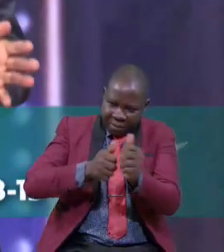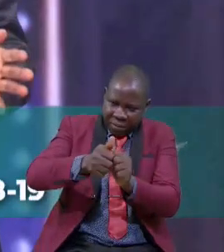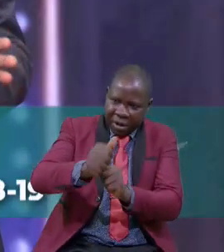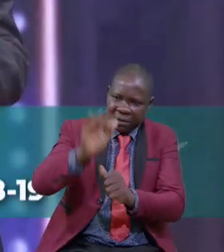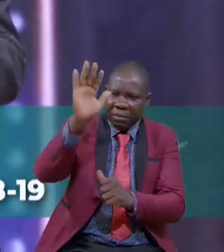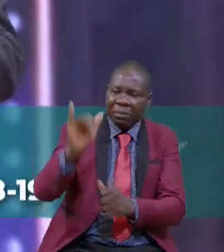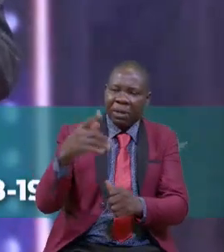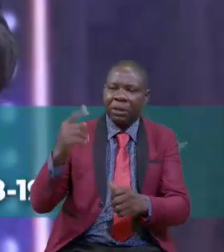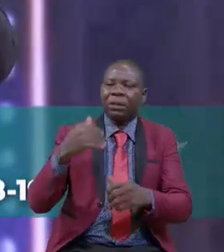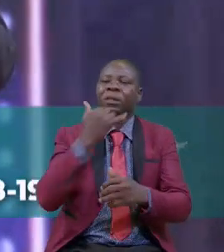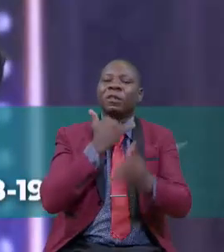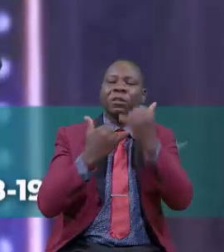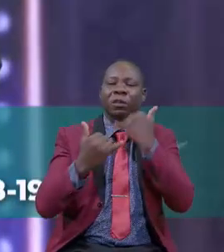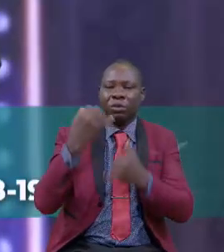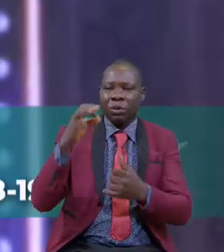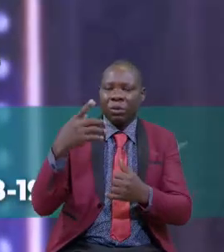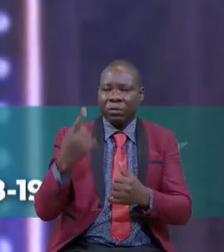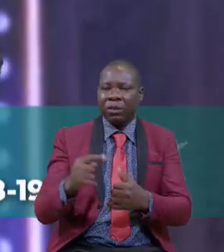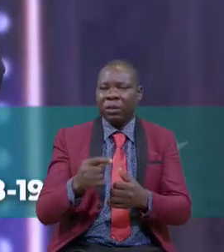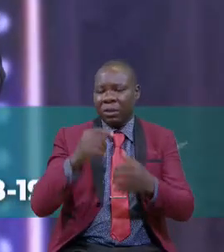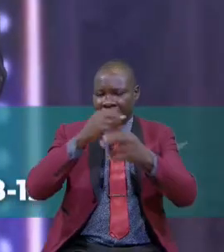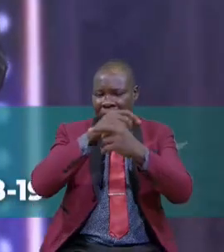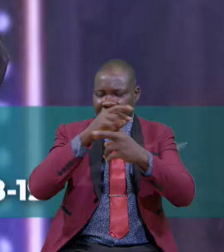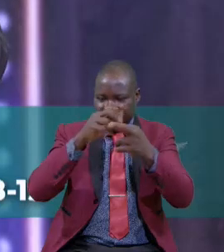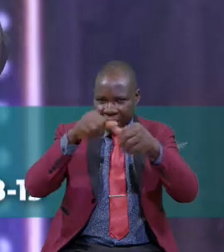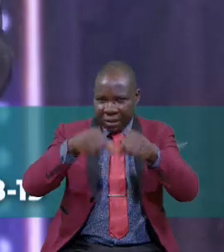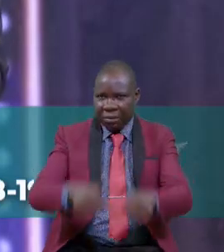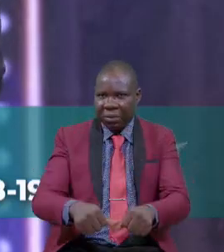the remnant of the heritage of